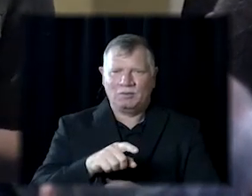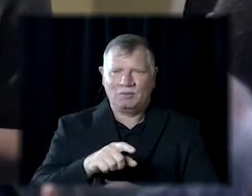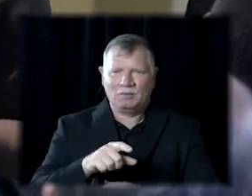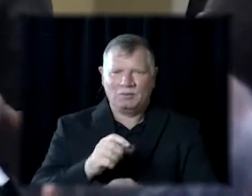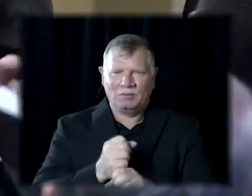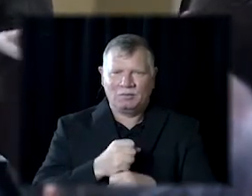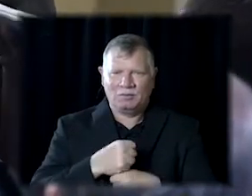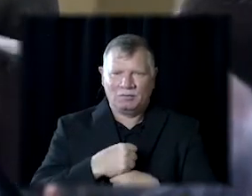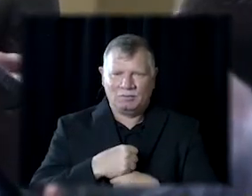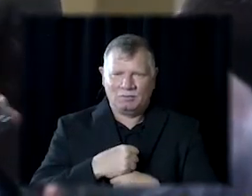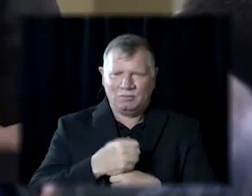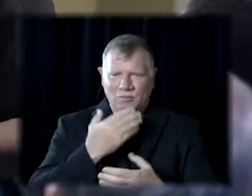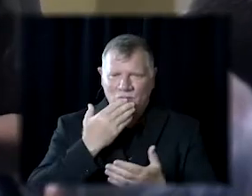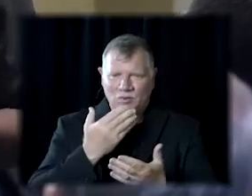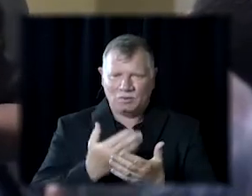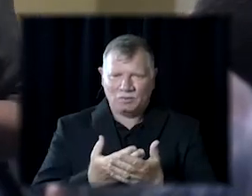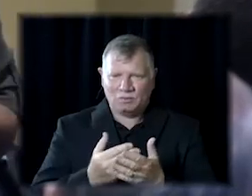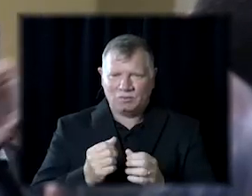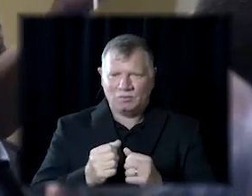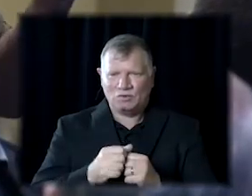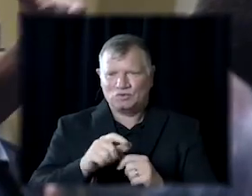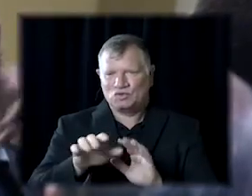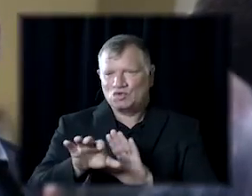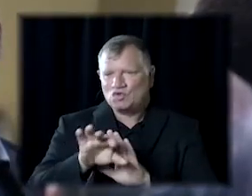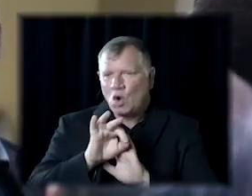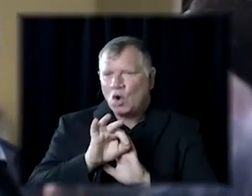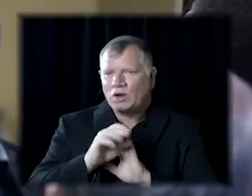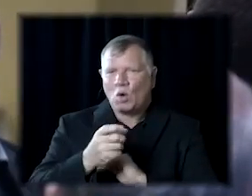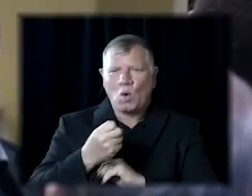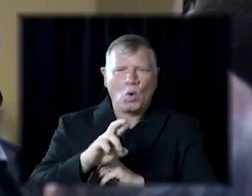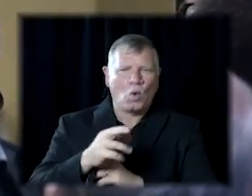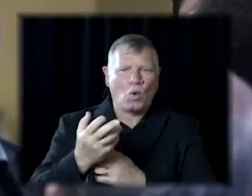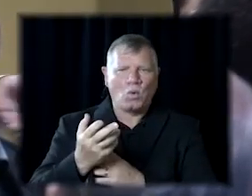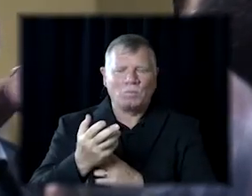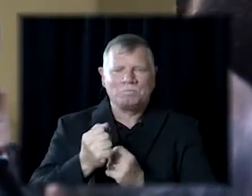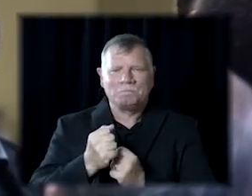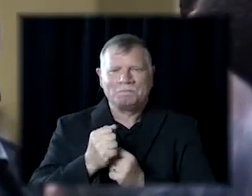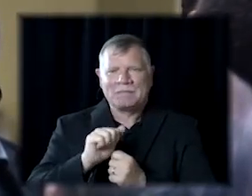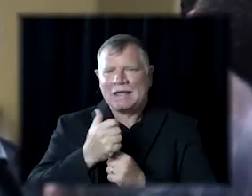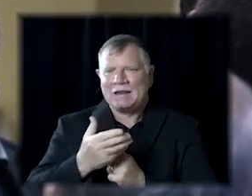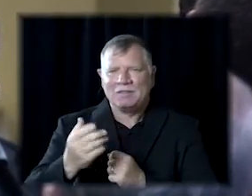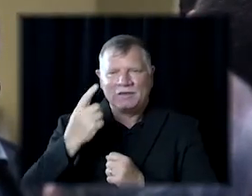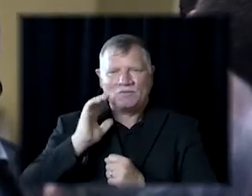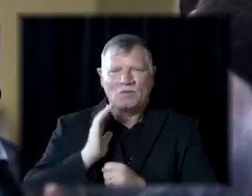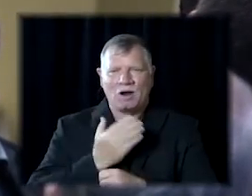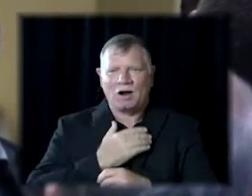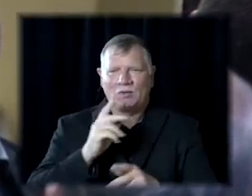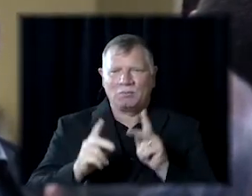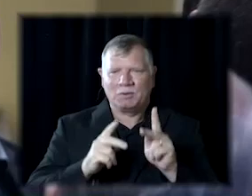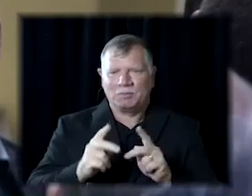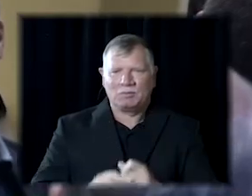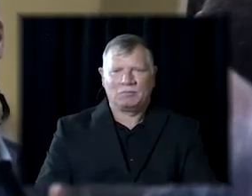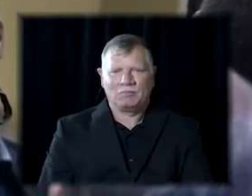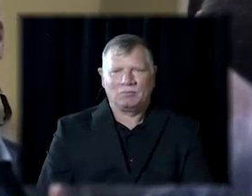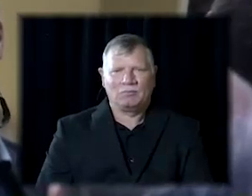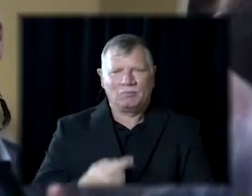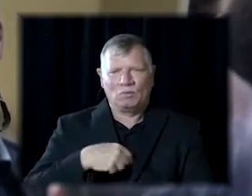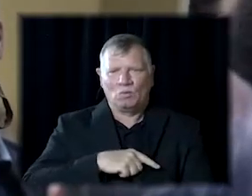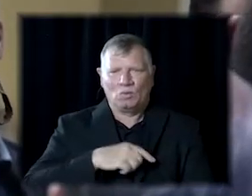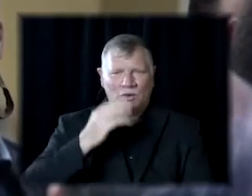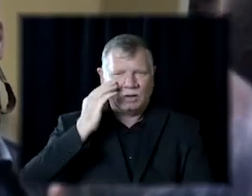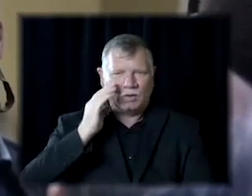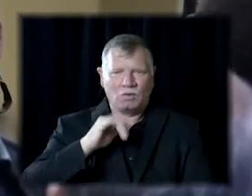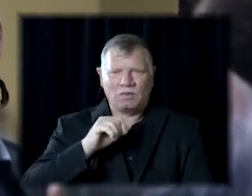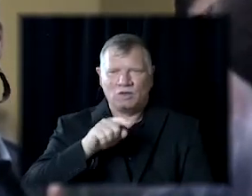make any good choices or anything for our people. We know that